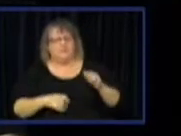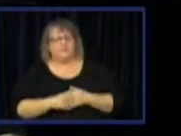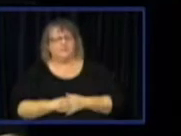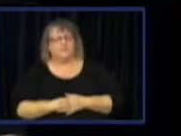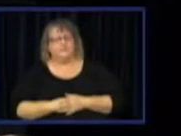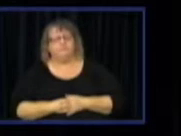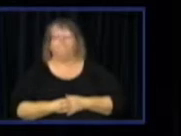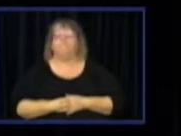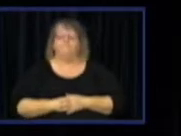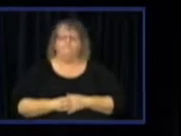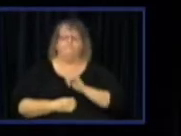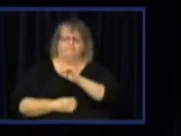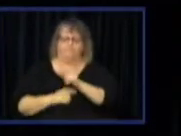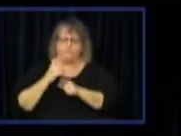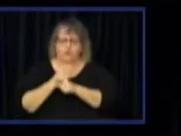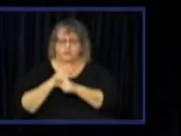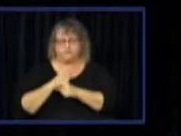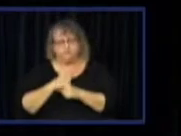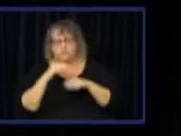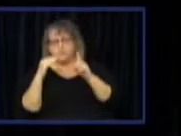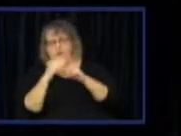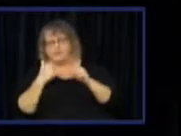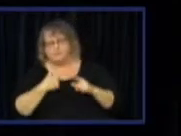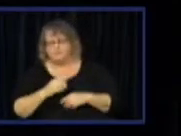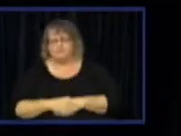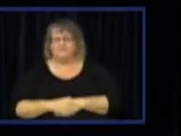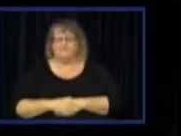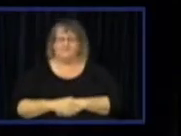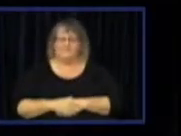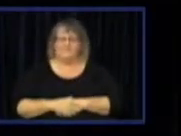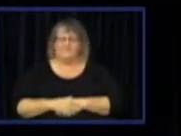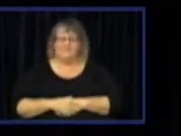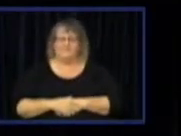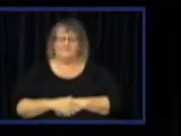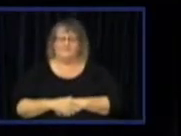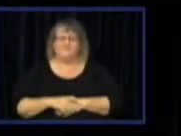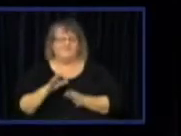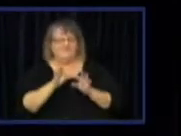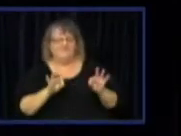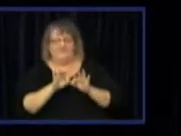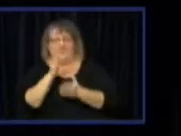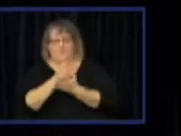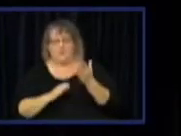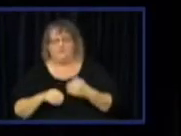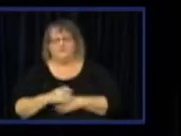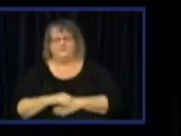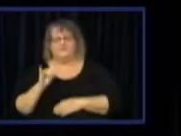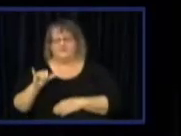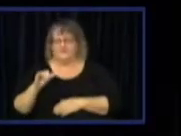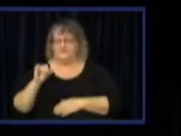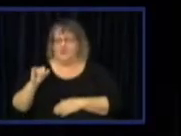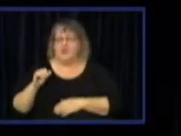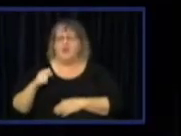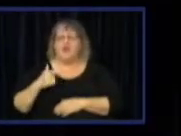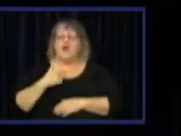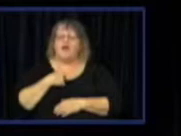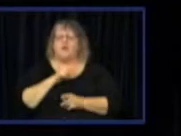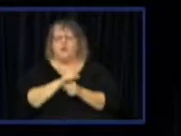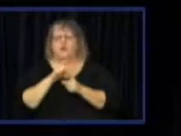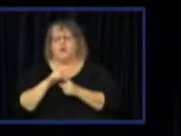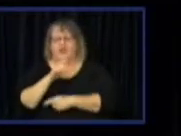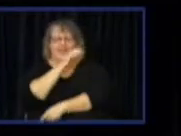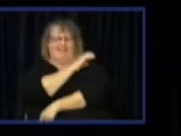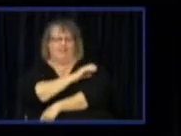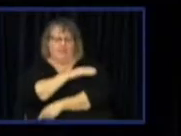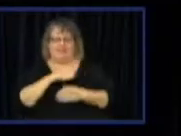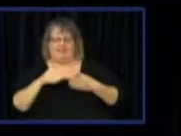exactly that is? That's right. Thanks for the plug. Very important. It's very important. Thank you. So I'm also the clinical